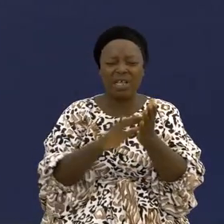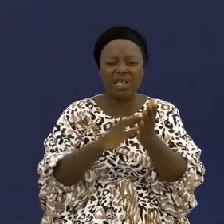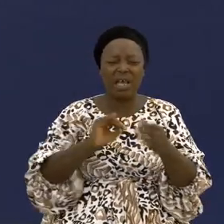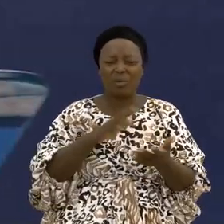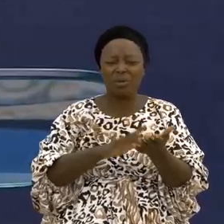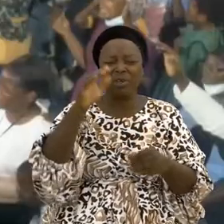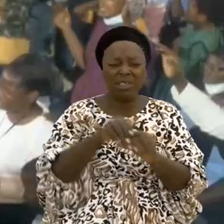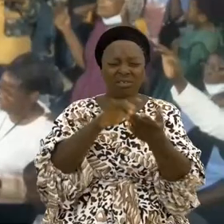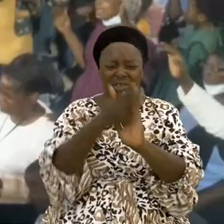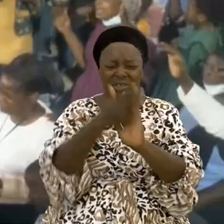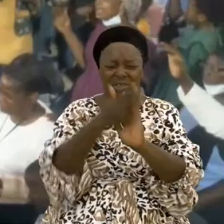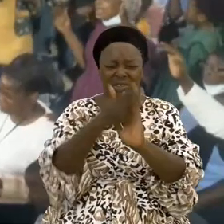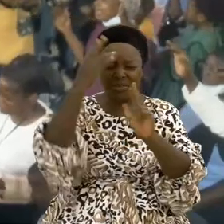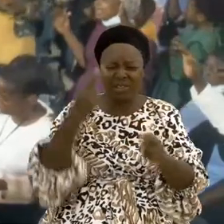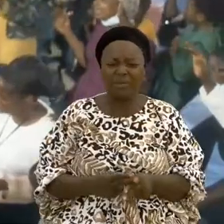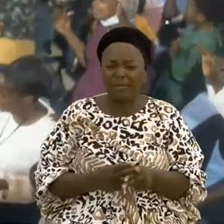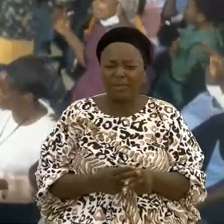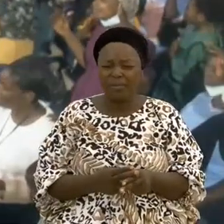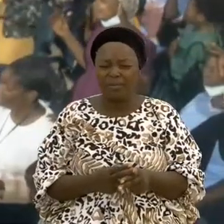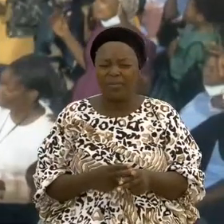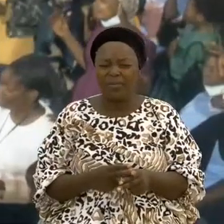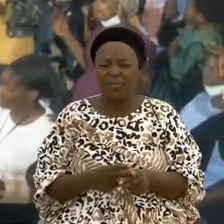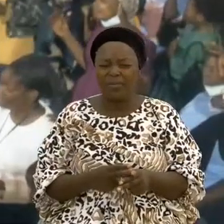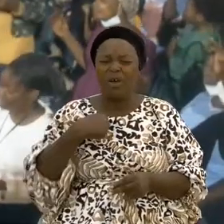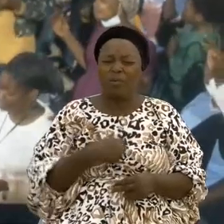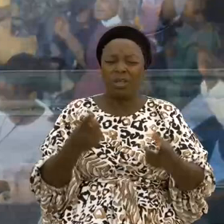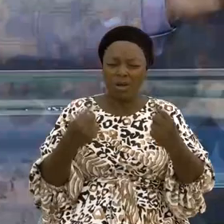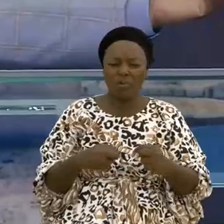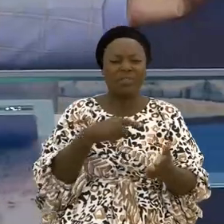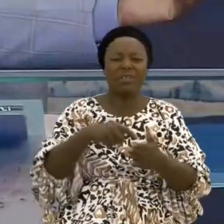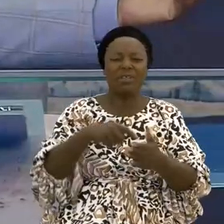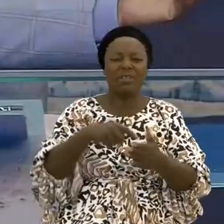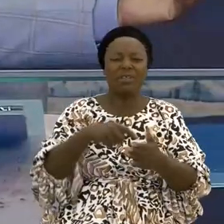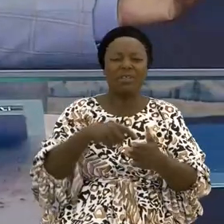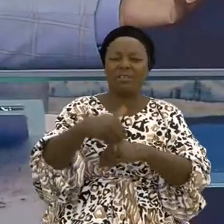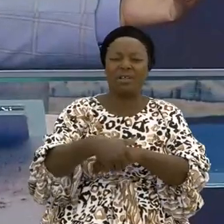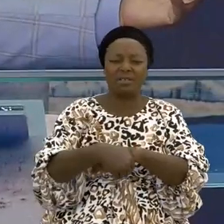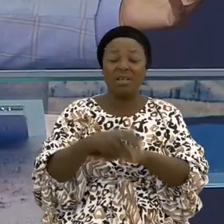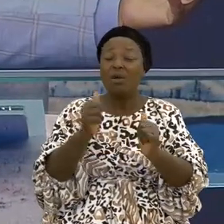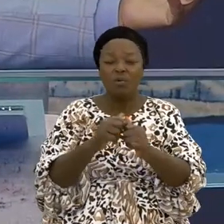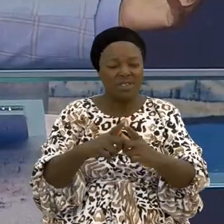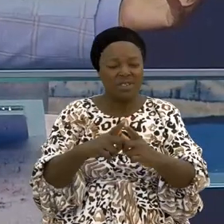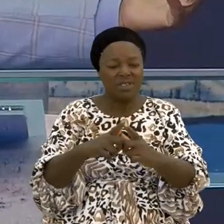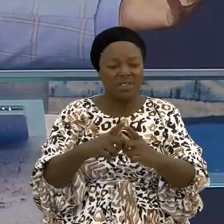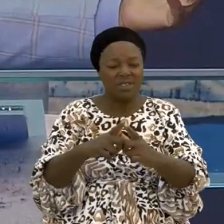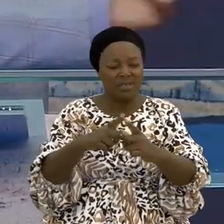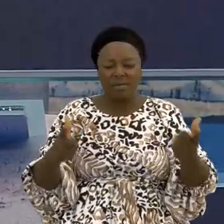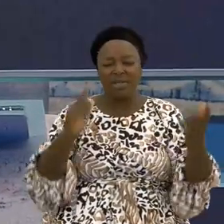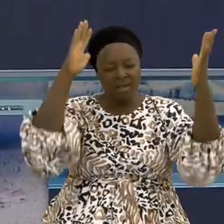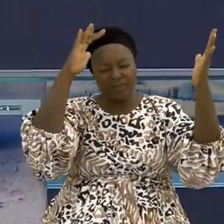in Jesus' name. We come tonight with great